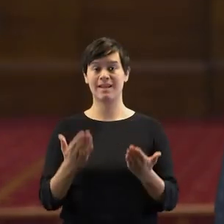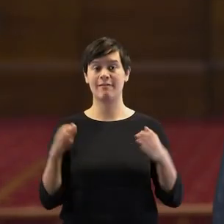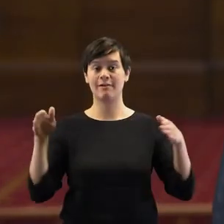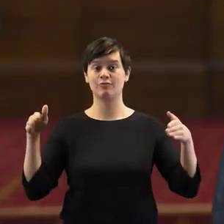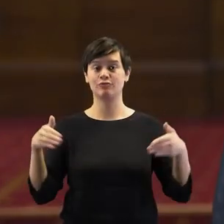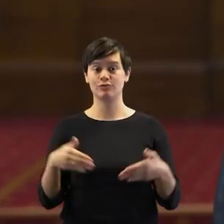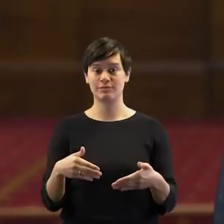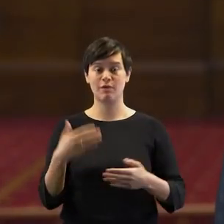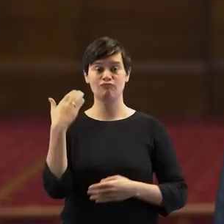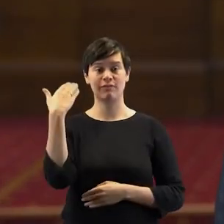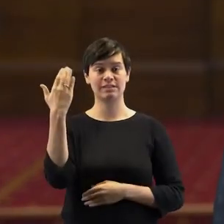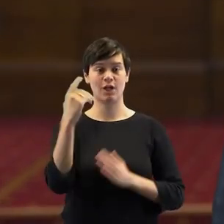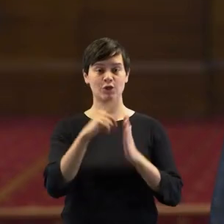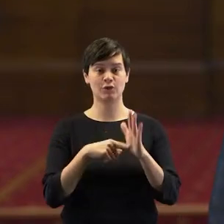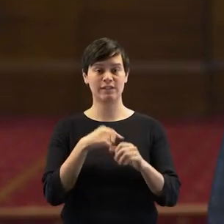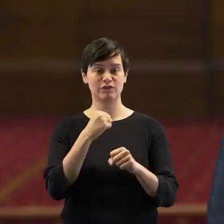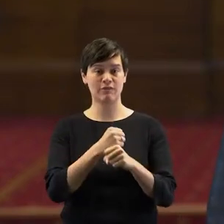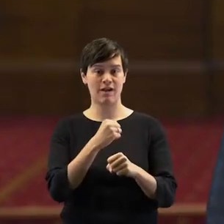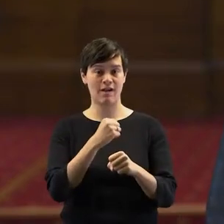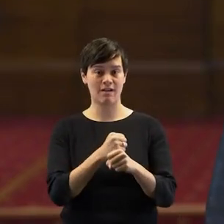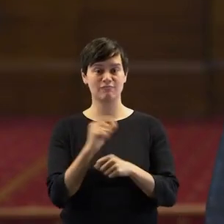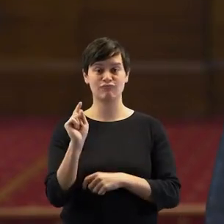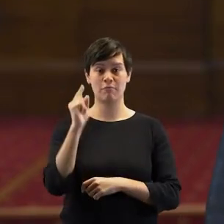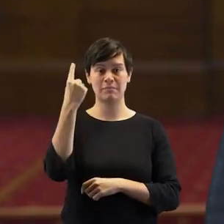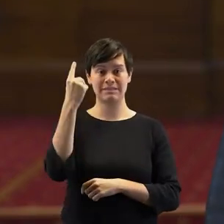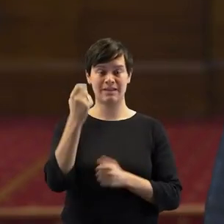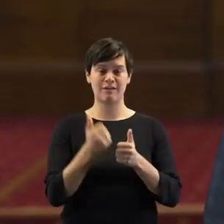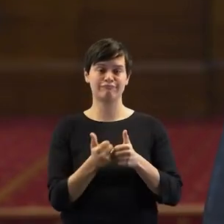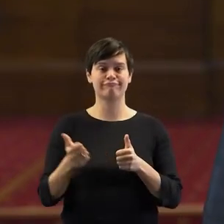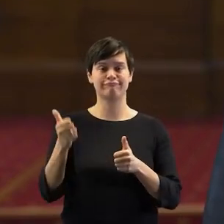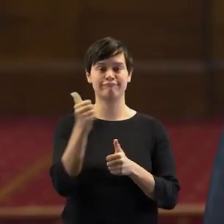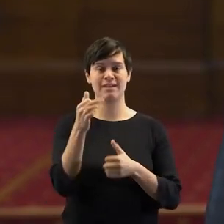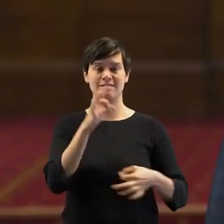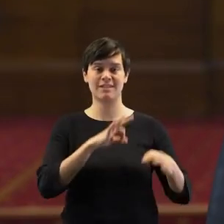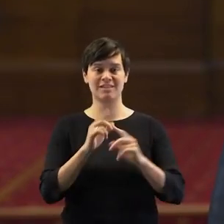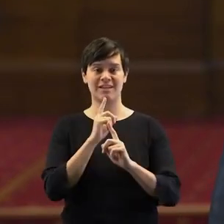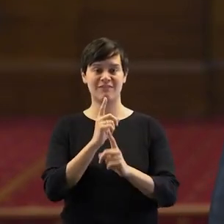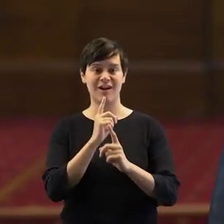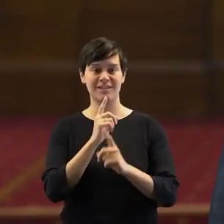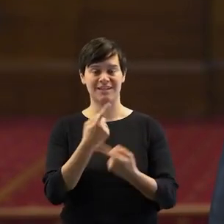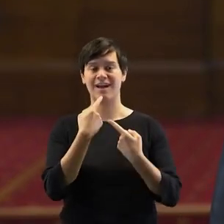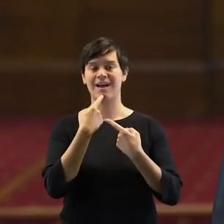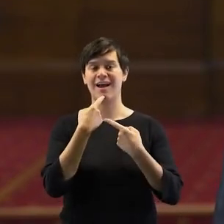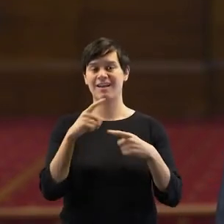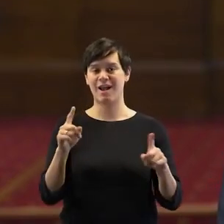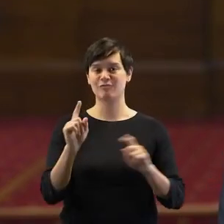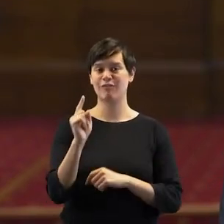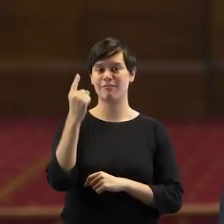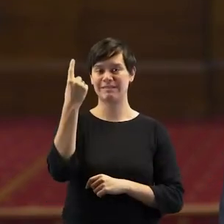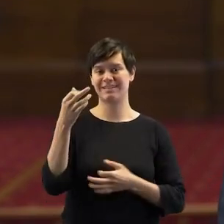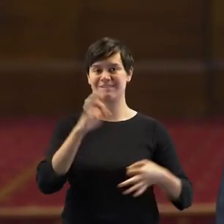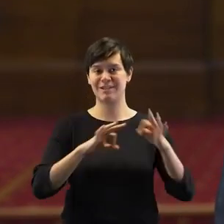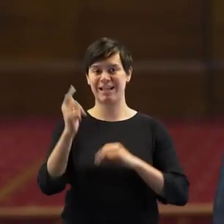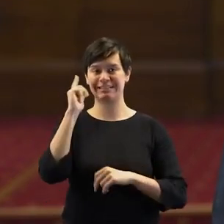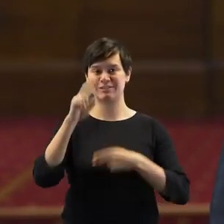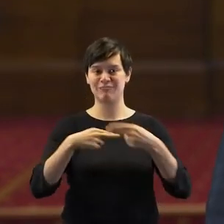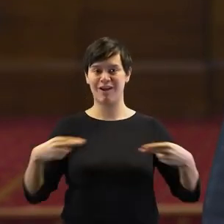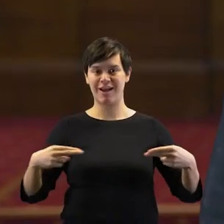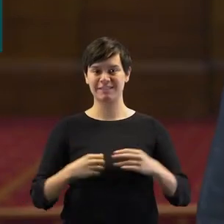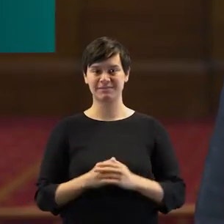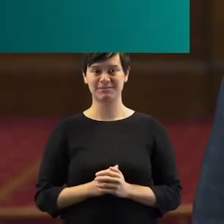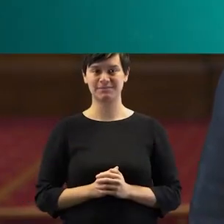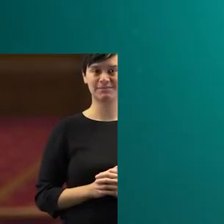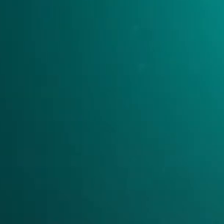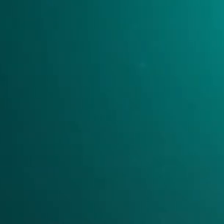I'd now like to introduce Professor Juliet Gerard, the Prime Minister's Chief Science Advisor, to speak and announce the winner of the Prime Minister's Science Teacher